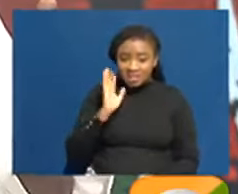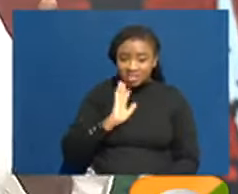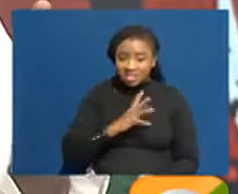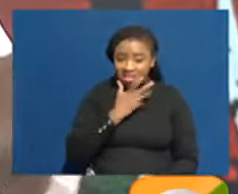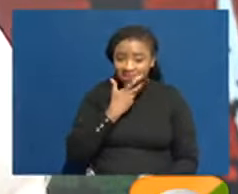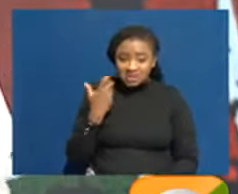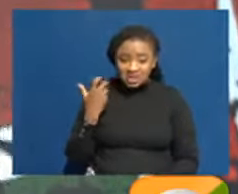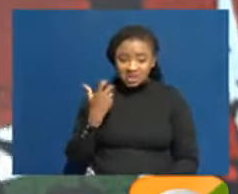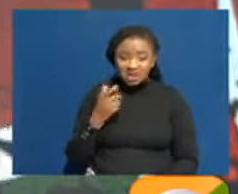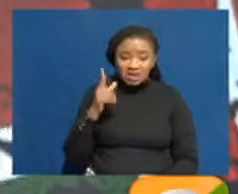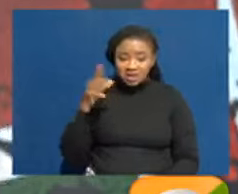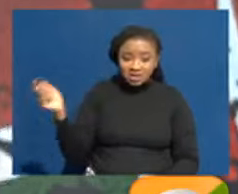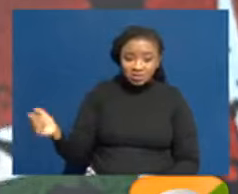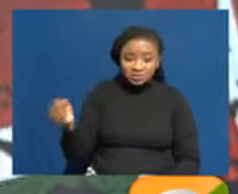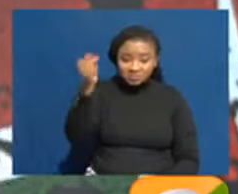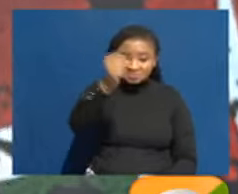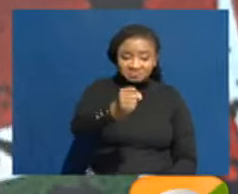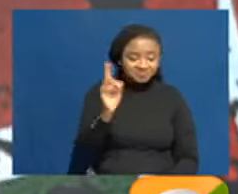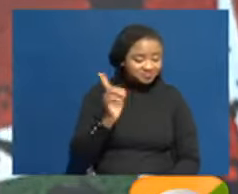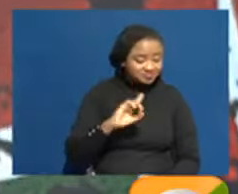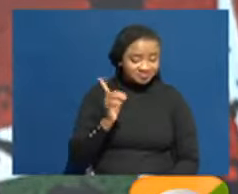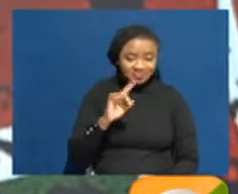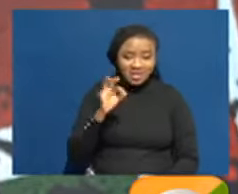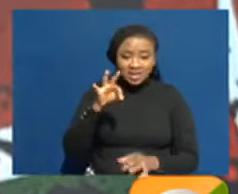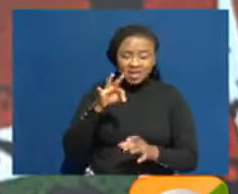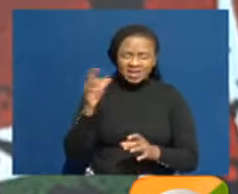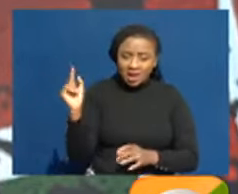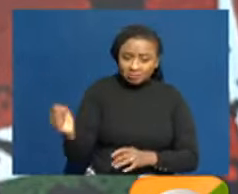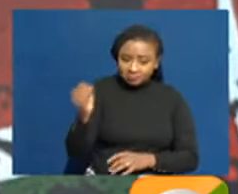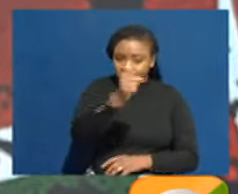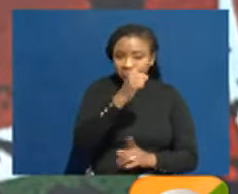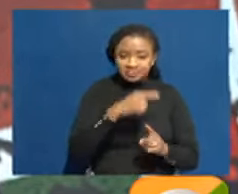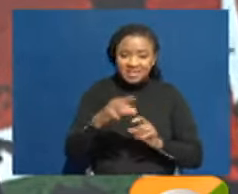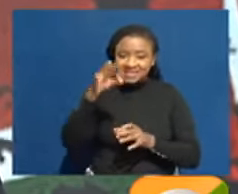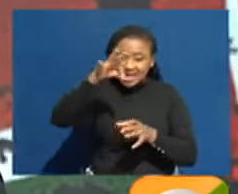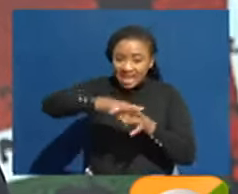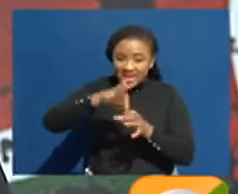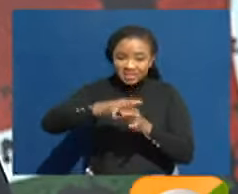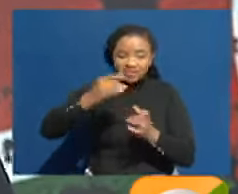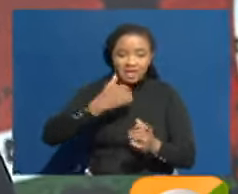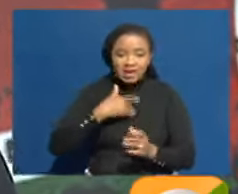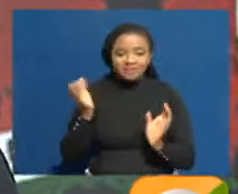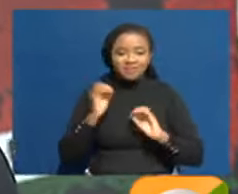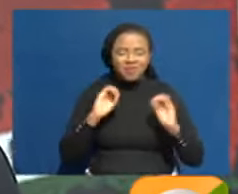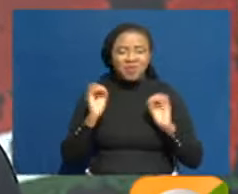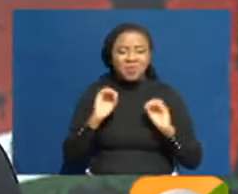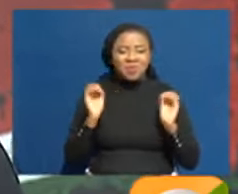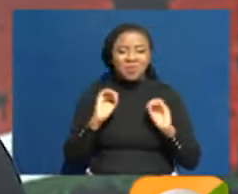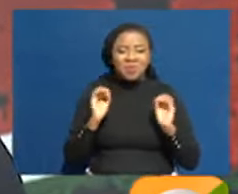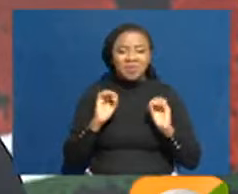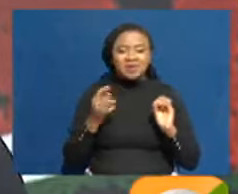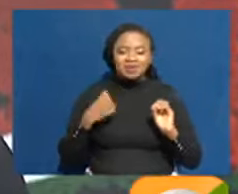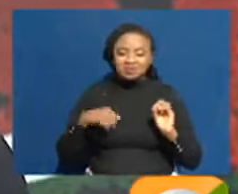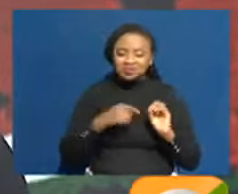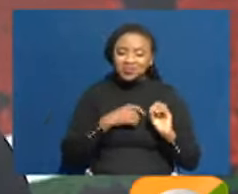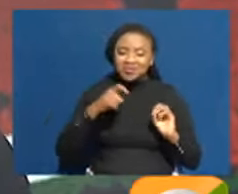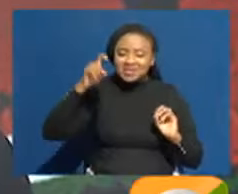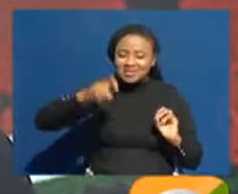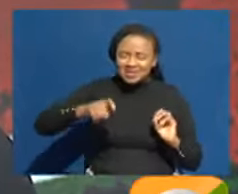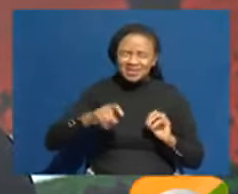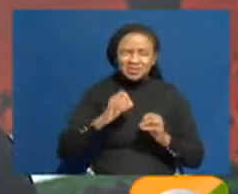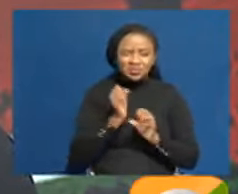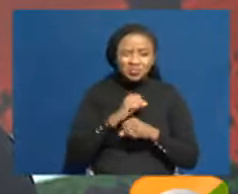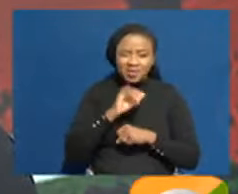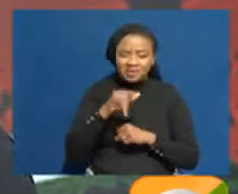prime minister by amendment, and that's how it stayed. So we need to make it